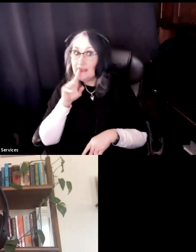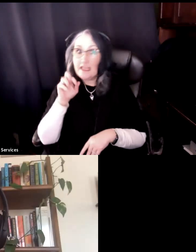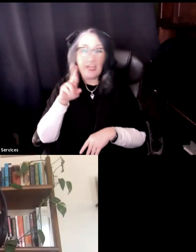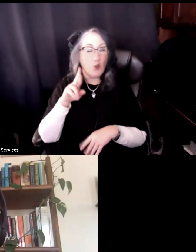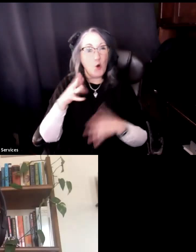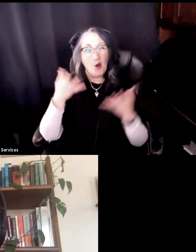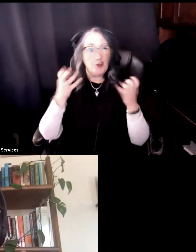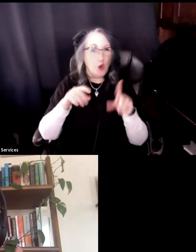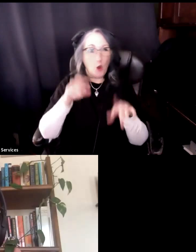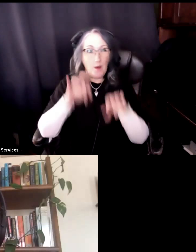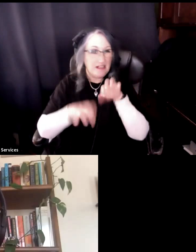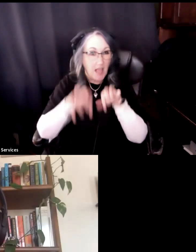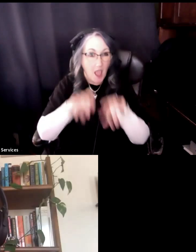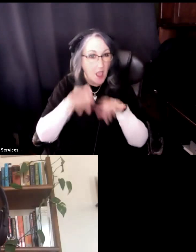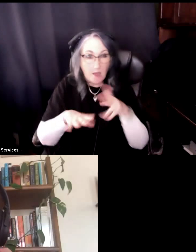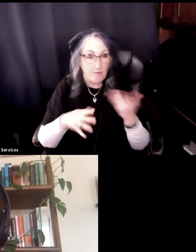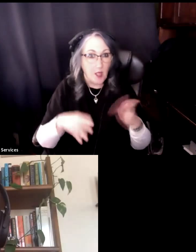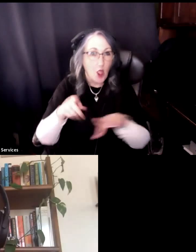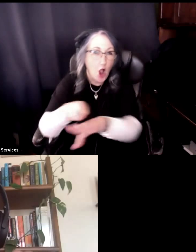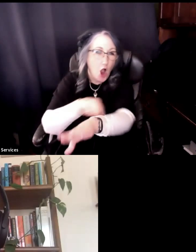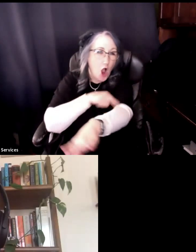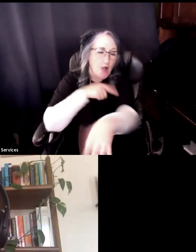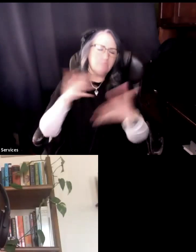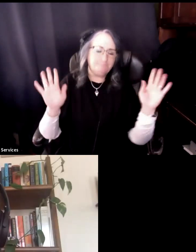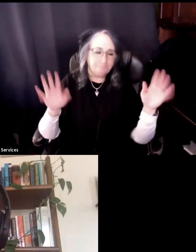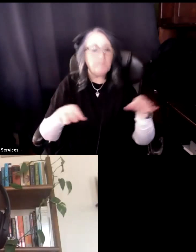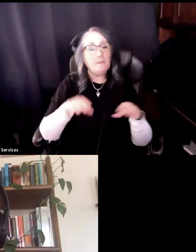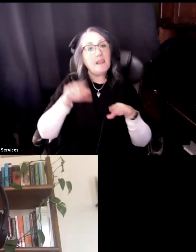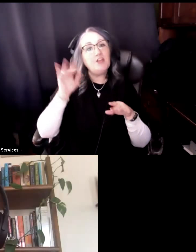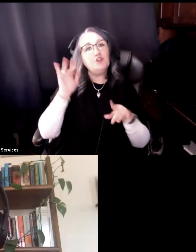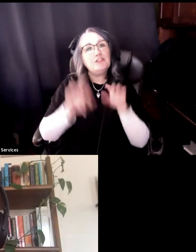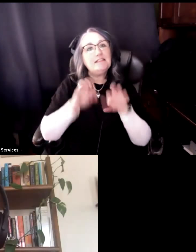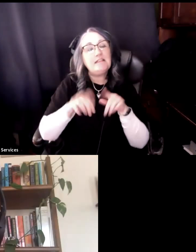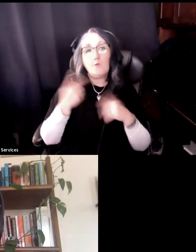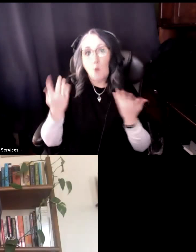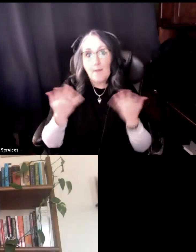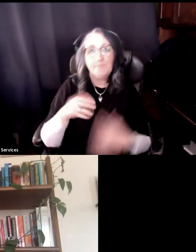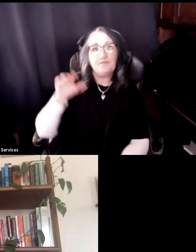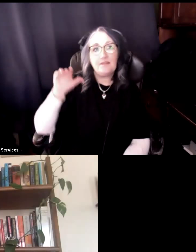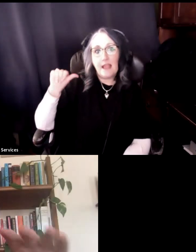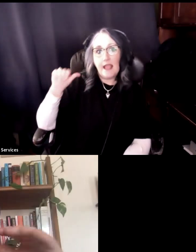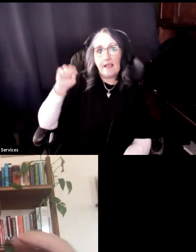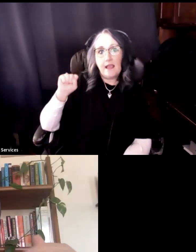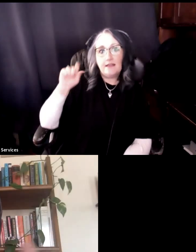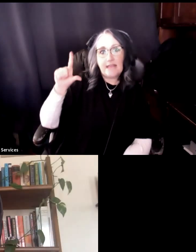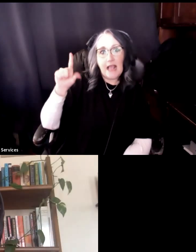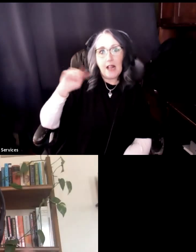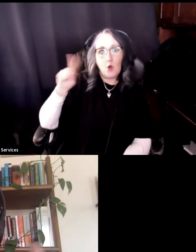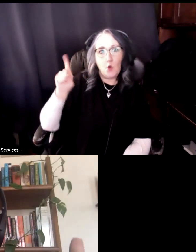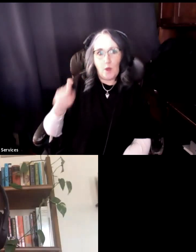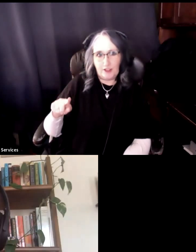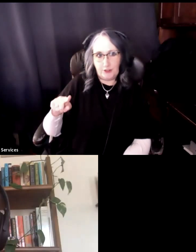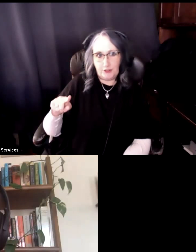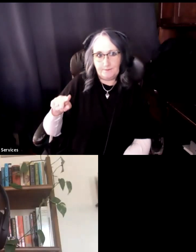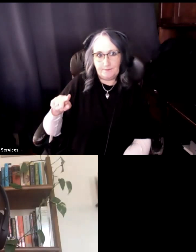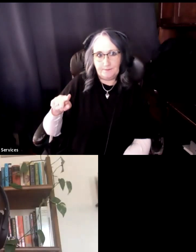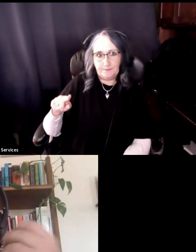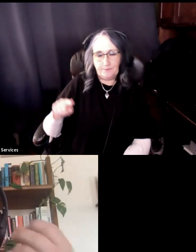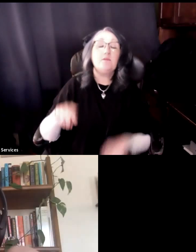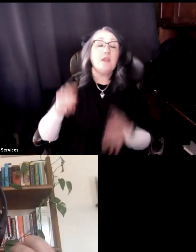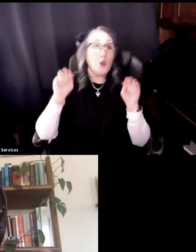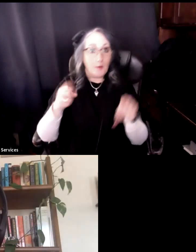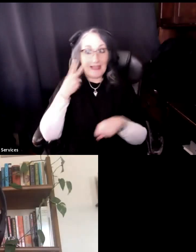long question into the chat, please just type ASL question into the Q&A. With your name, we'll be able to recognize